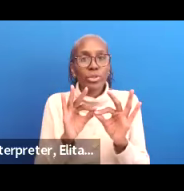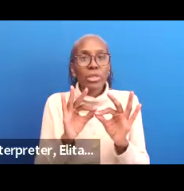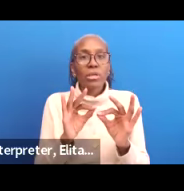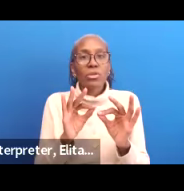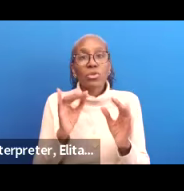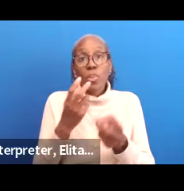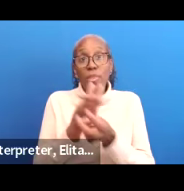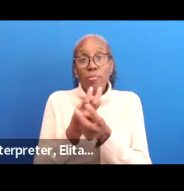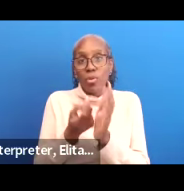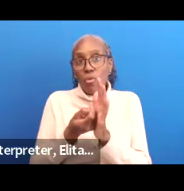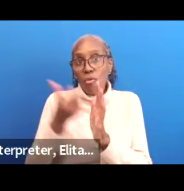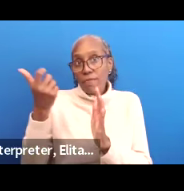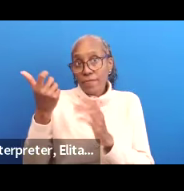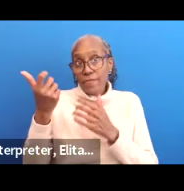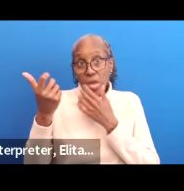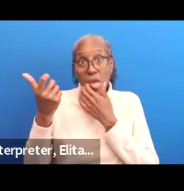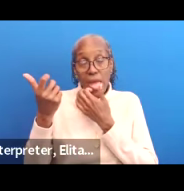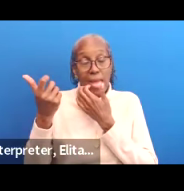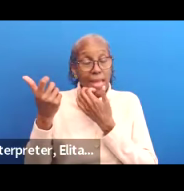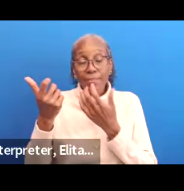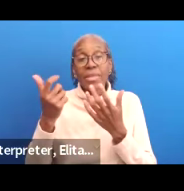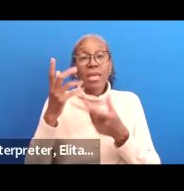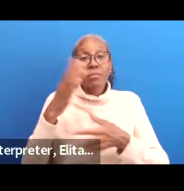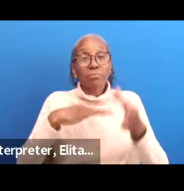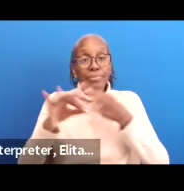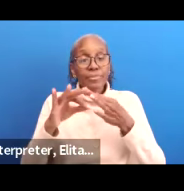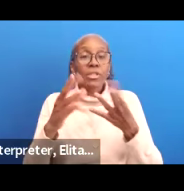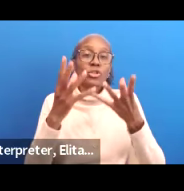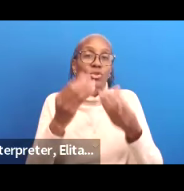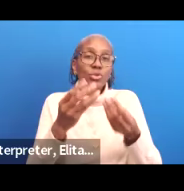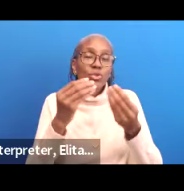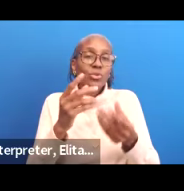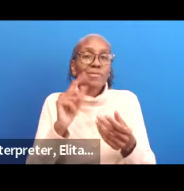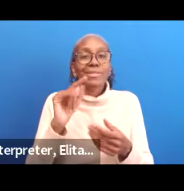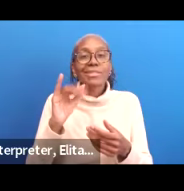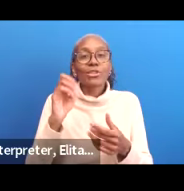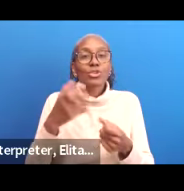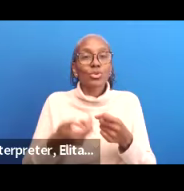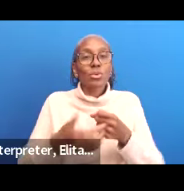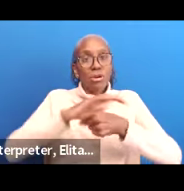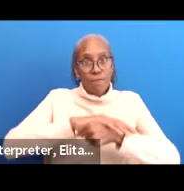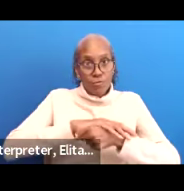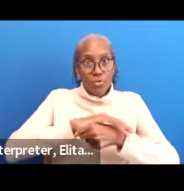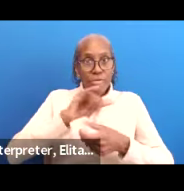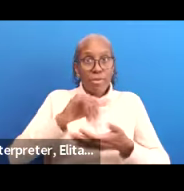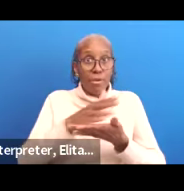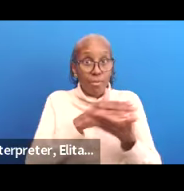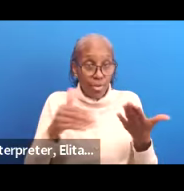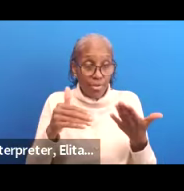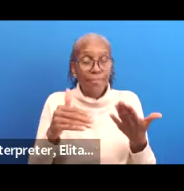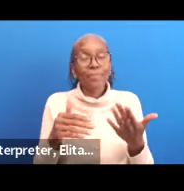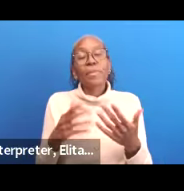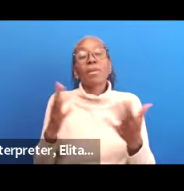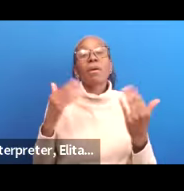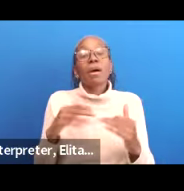remove that bone, get soft tissue coverage, and make sure